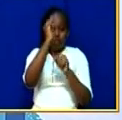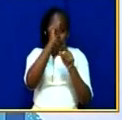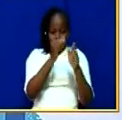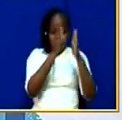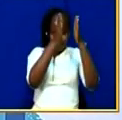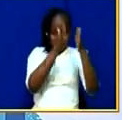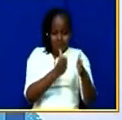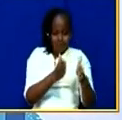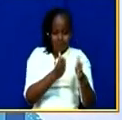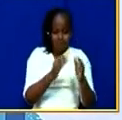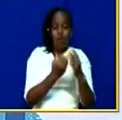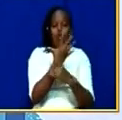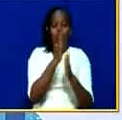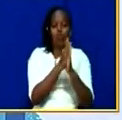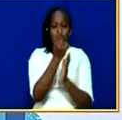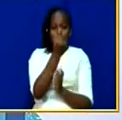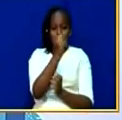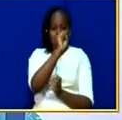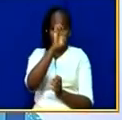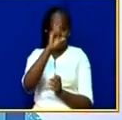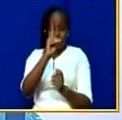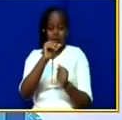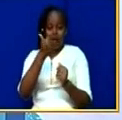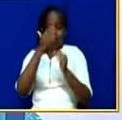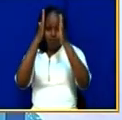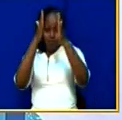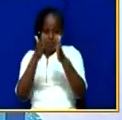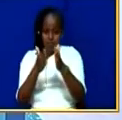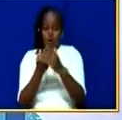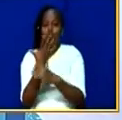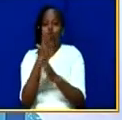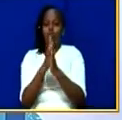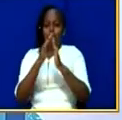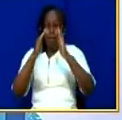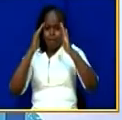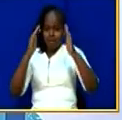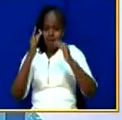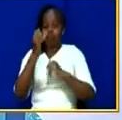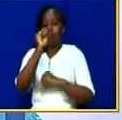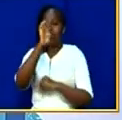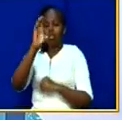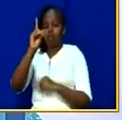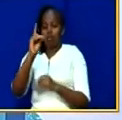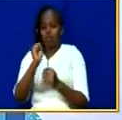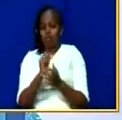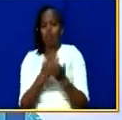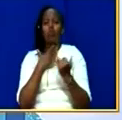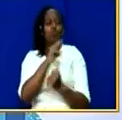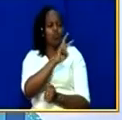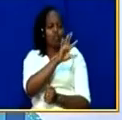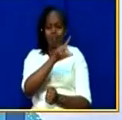with tiny seeds and crops with large seeds. I want you to just look